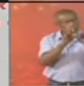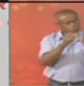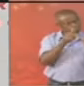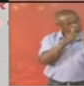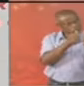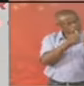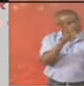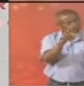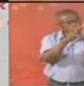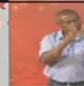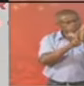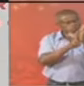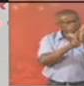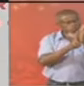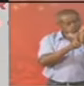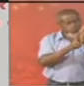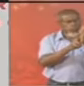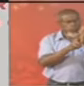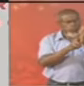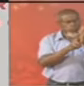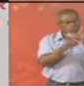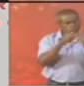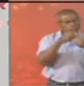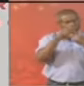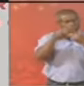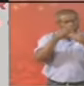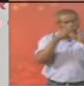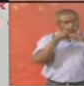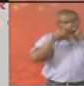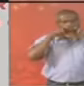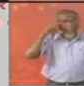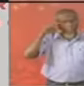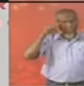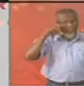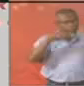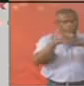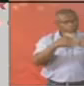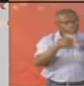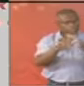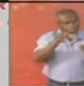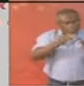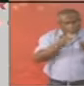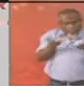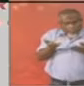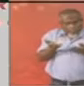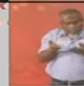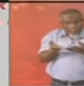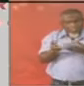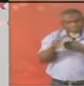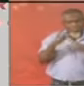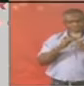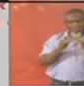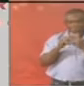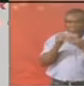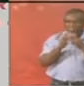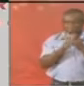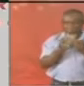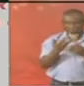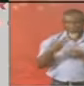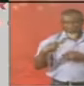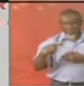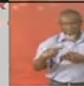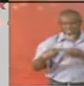wearing even in settings where we're comfortable with the people around us. It really needs to become a part of our